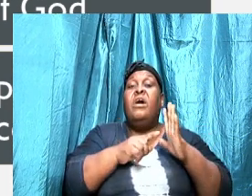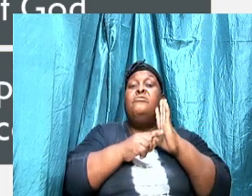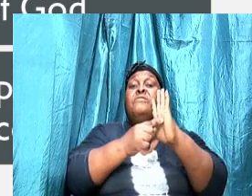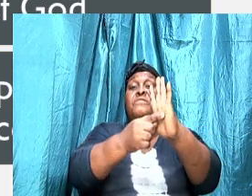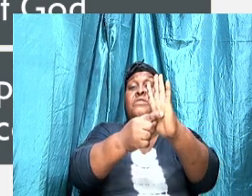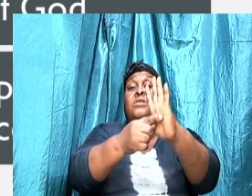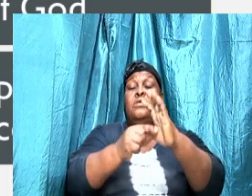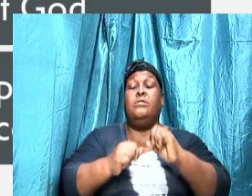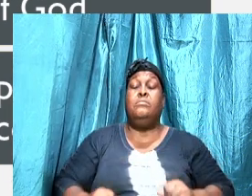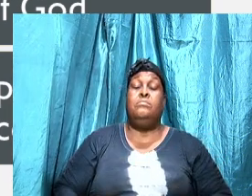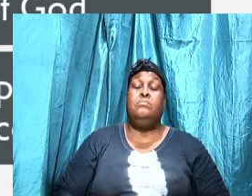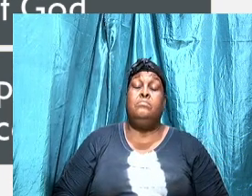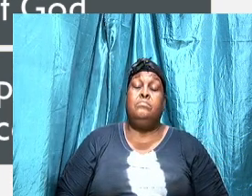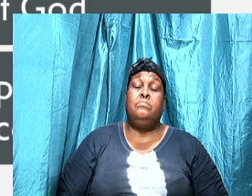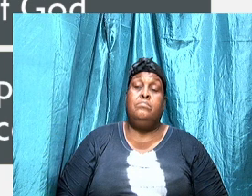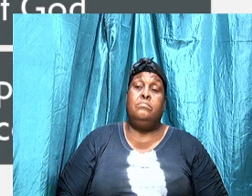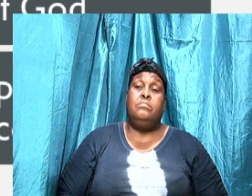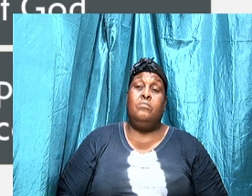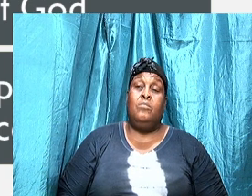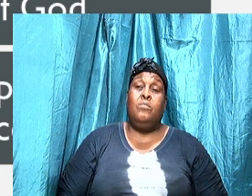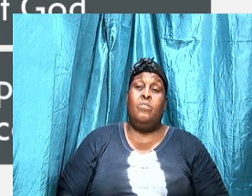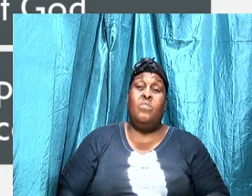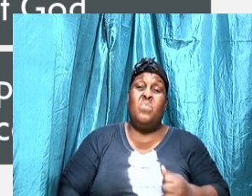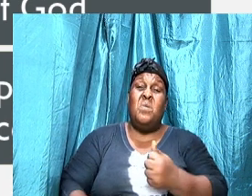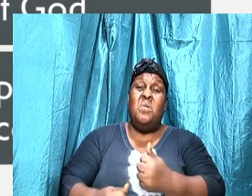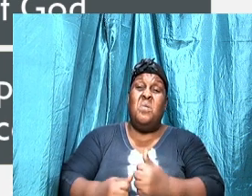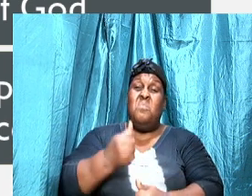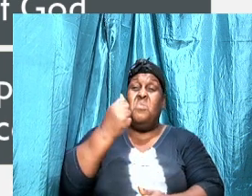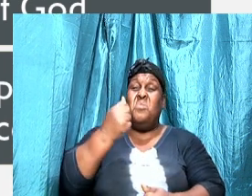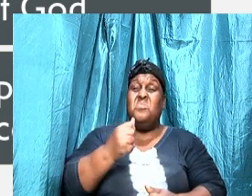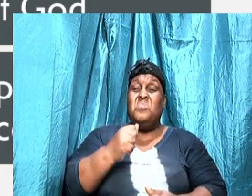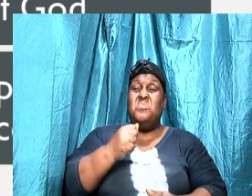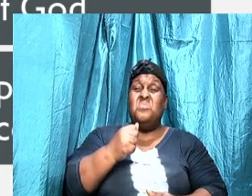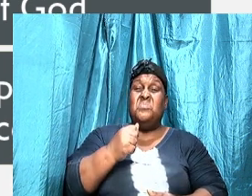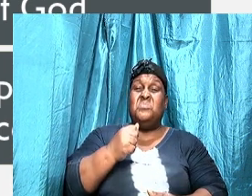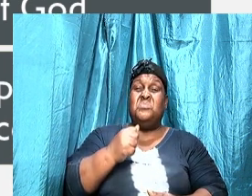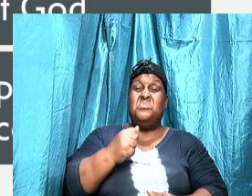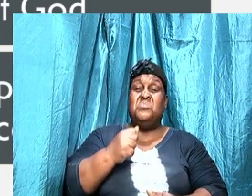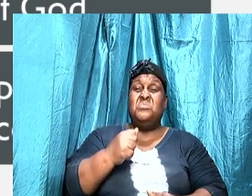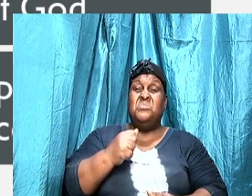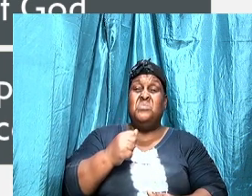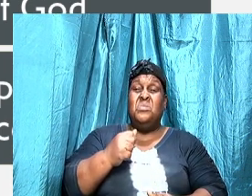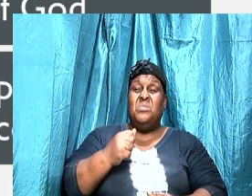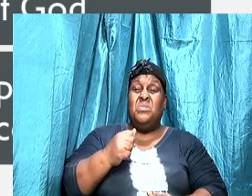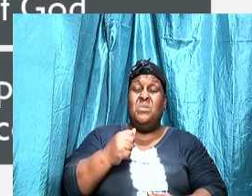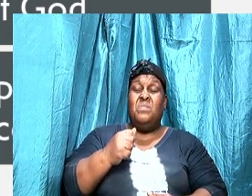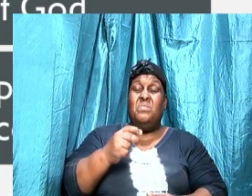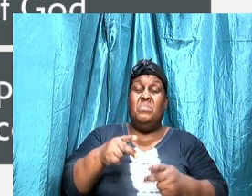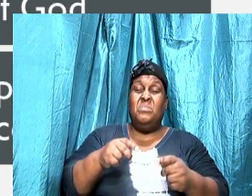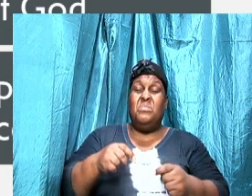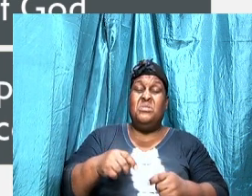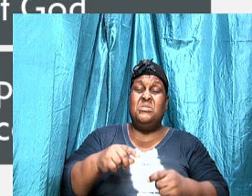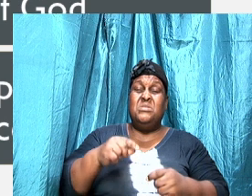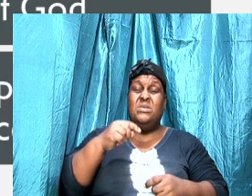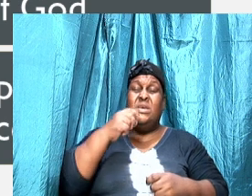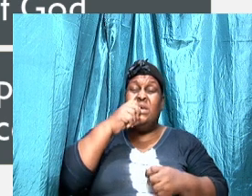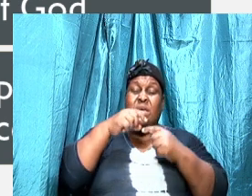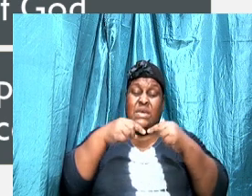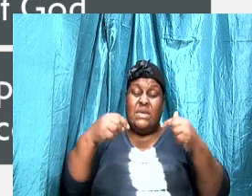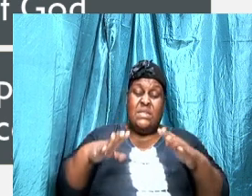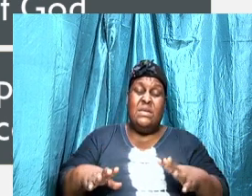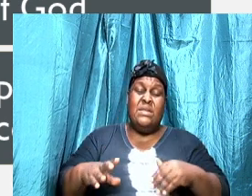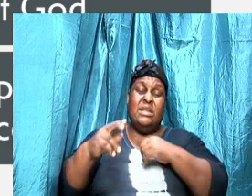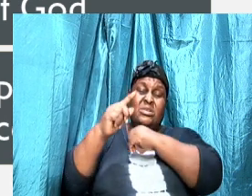scholars, however, keep it general and say that it is the heathen, it is the Gentiles that